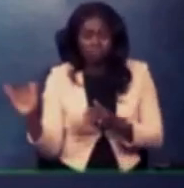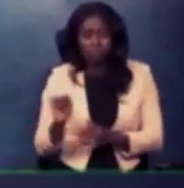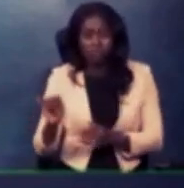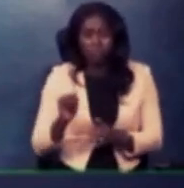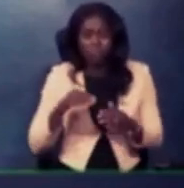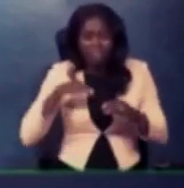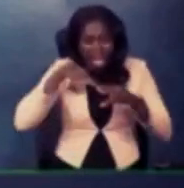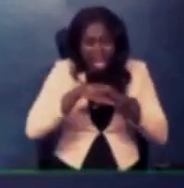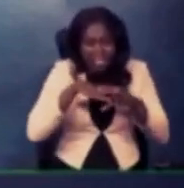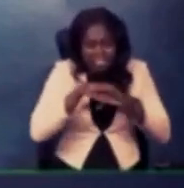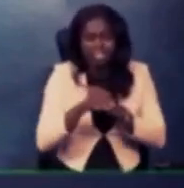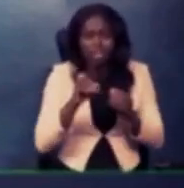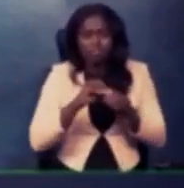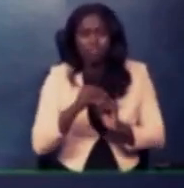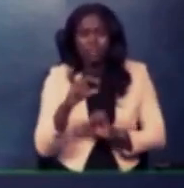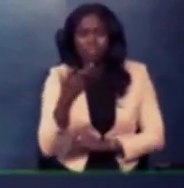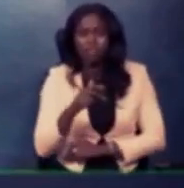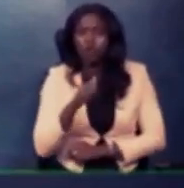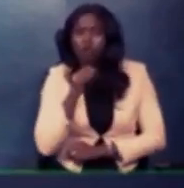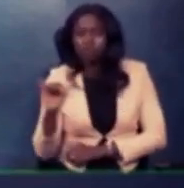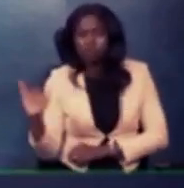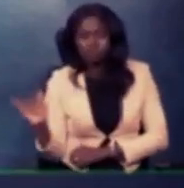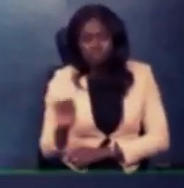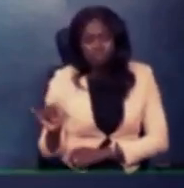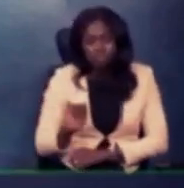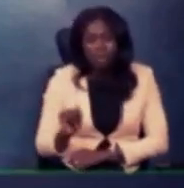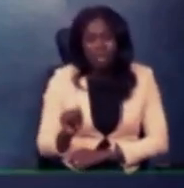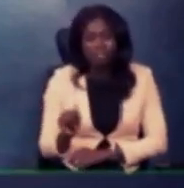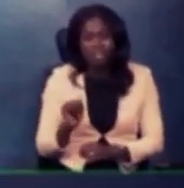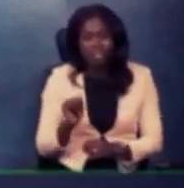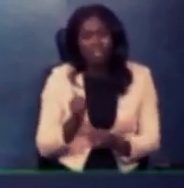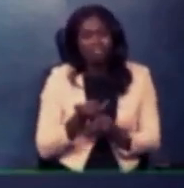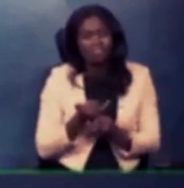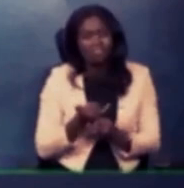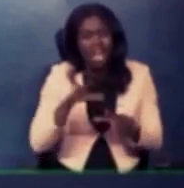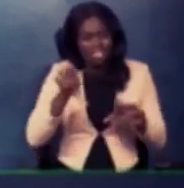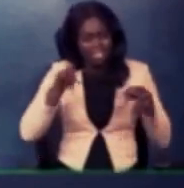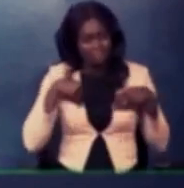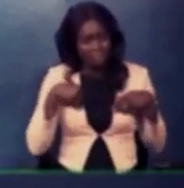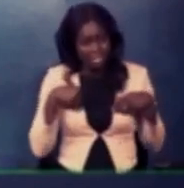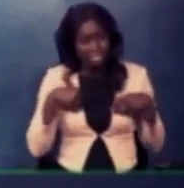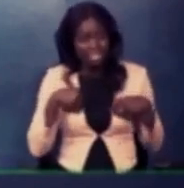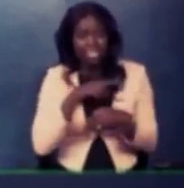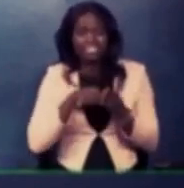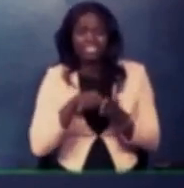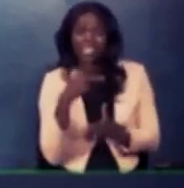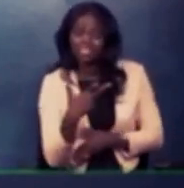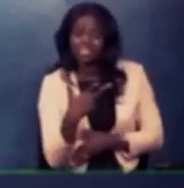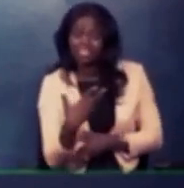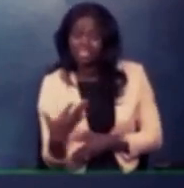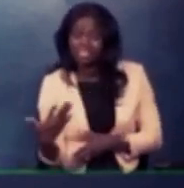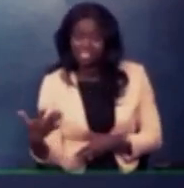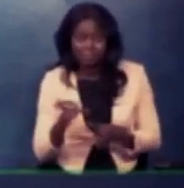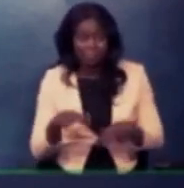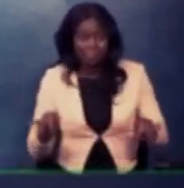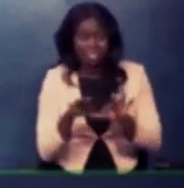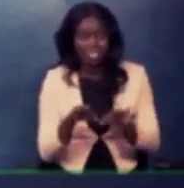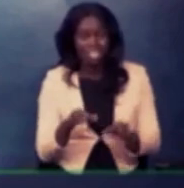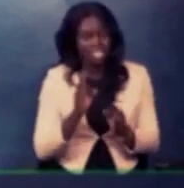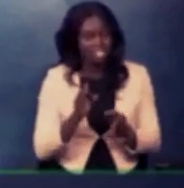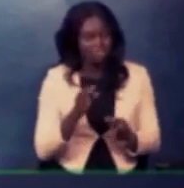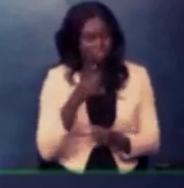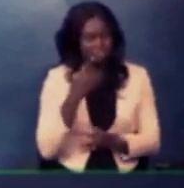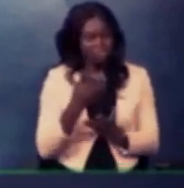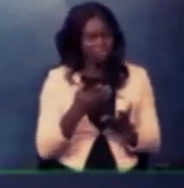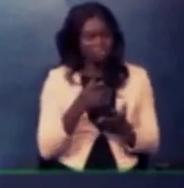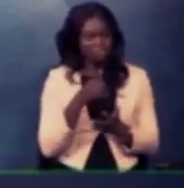acceptance. These are the three biblical indices. And you may have heard me say, if it is favor, it never